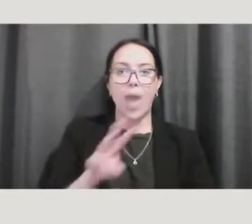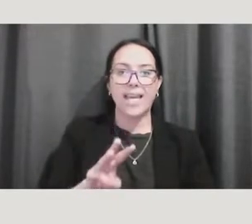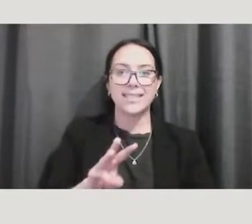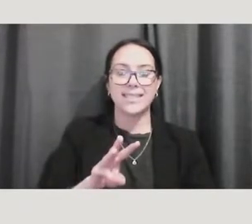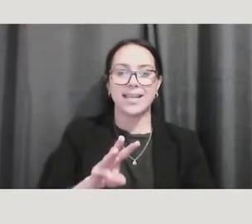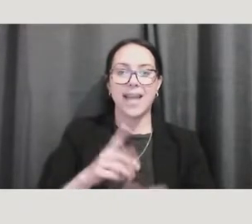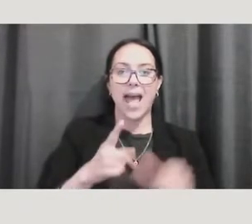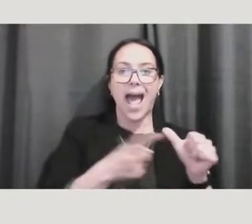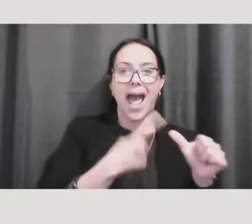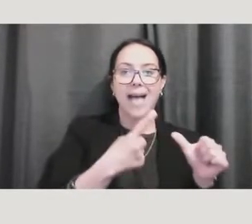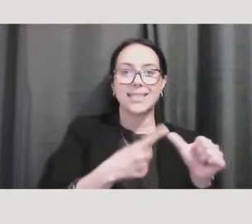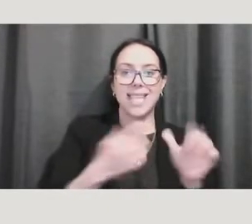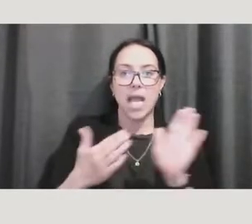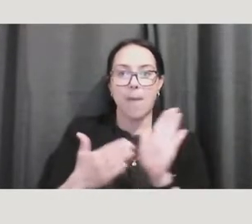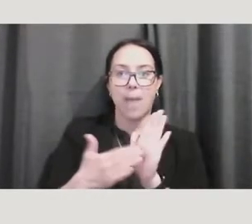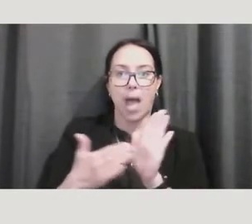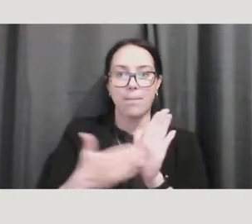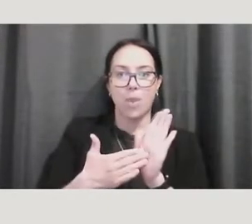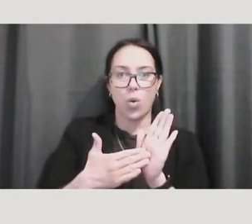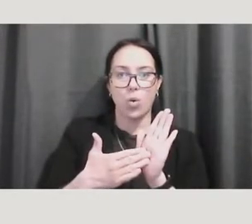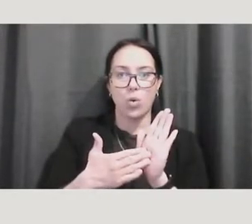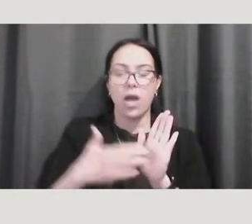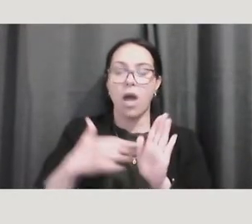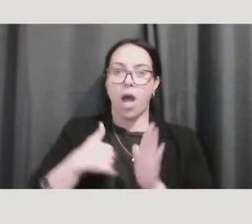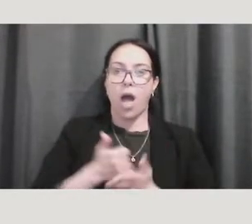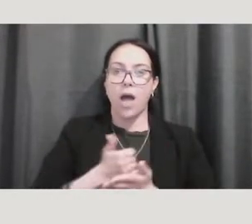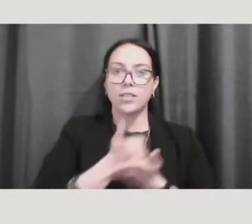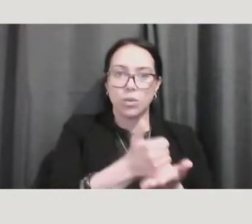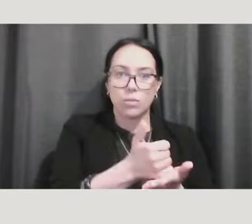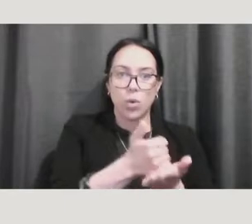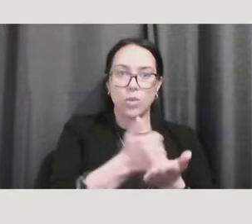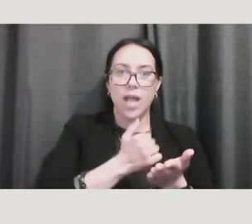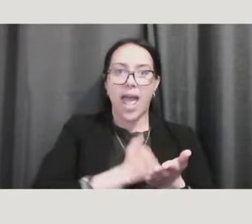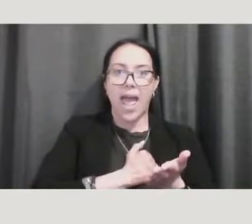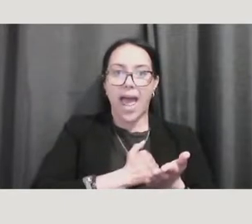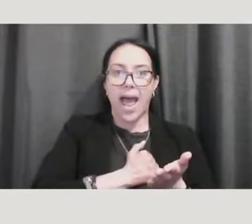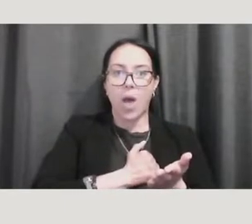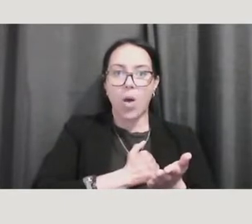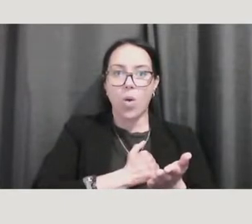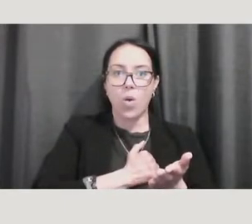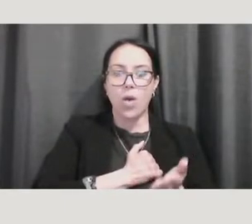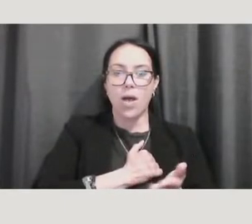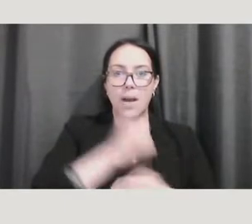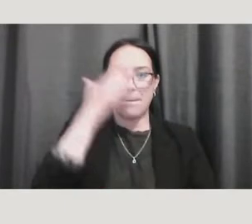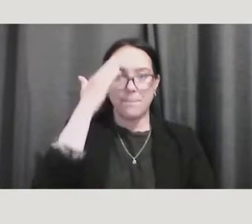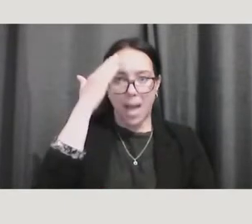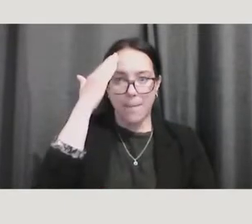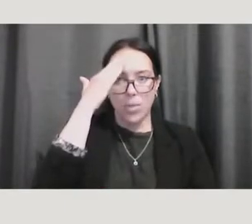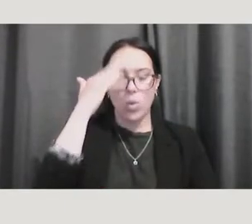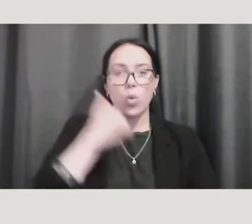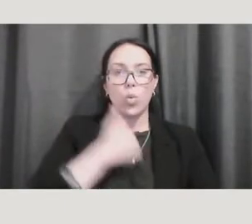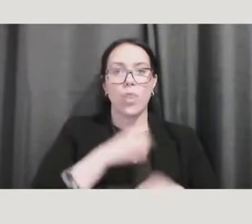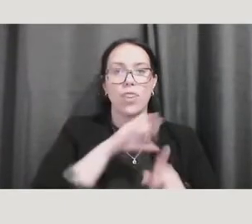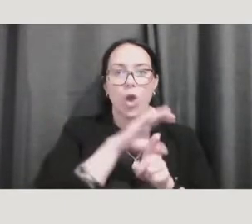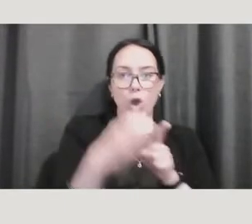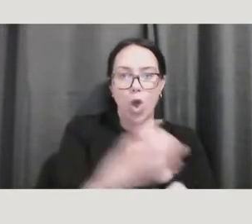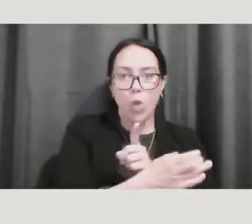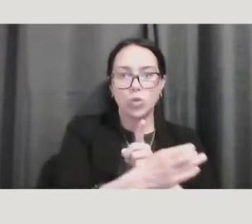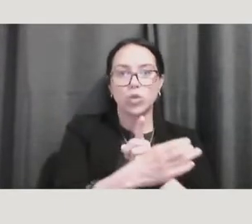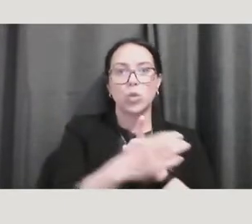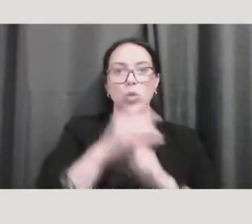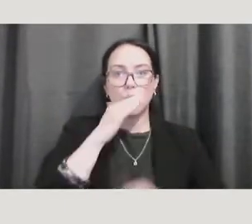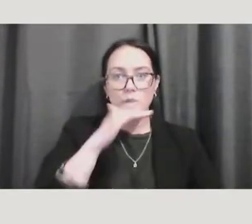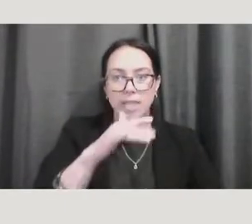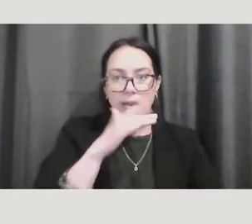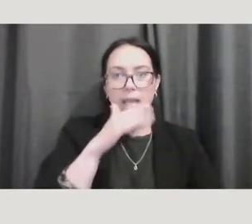and and where I support our mapu with the culture performances and all